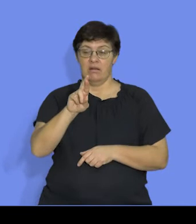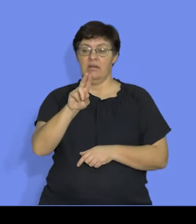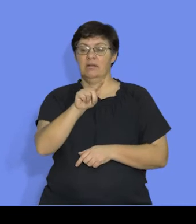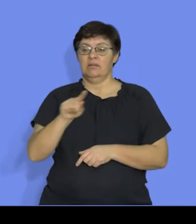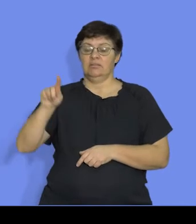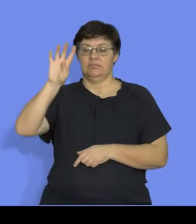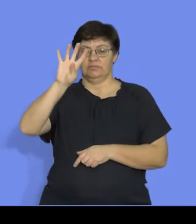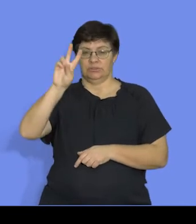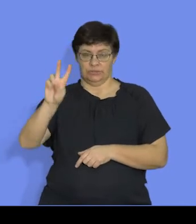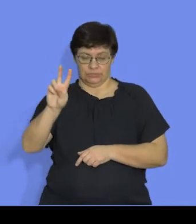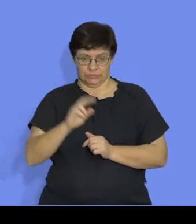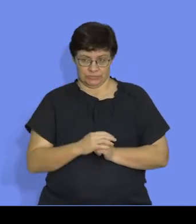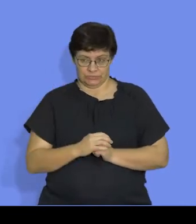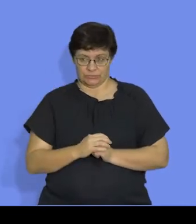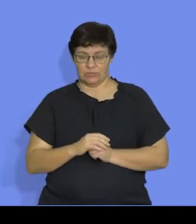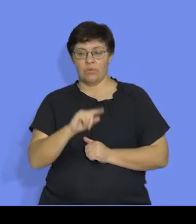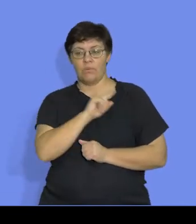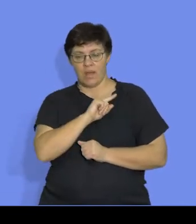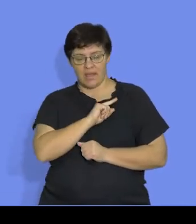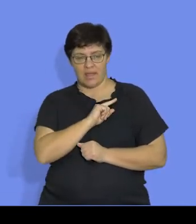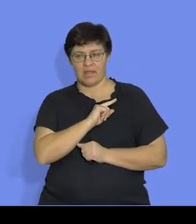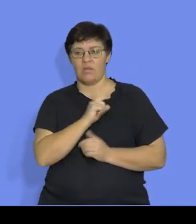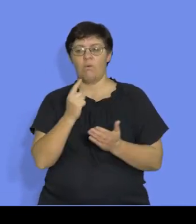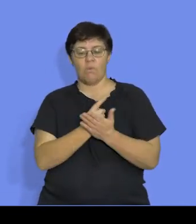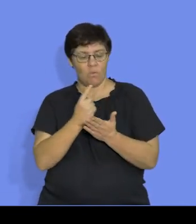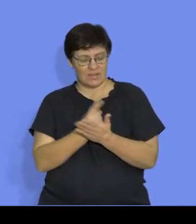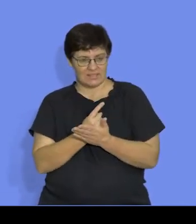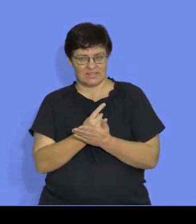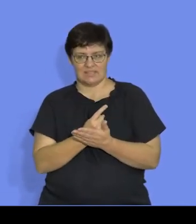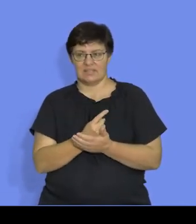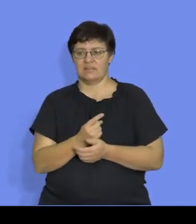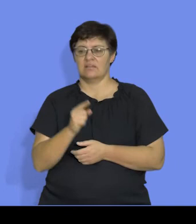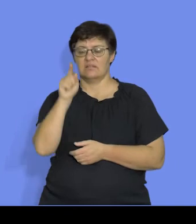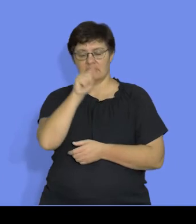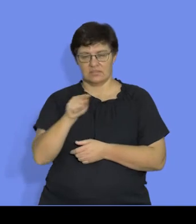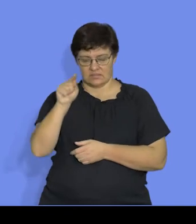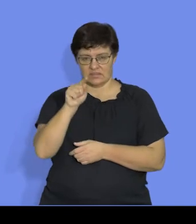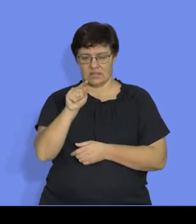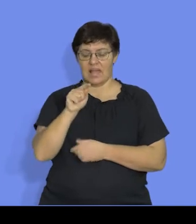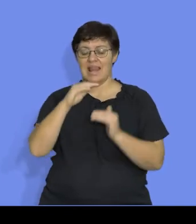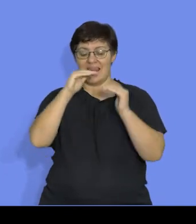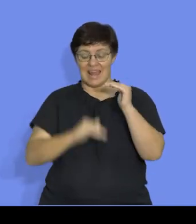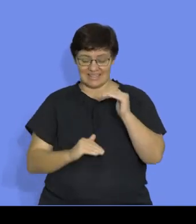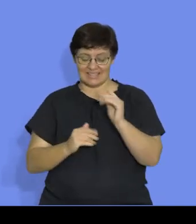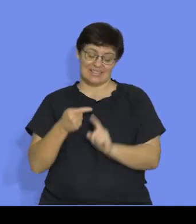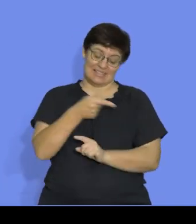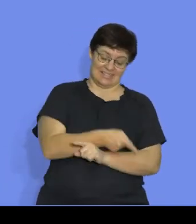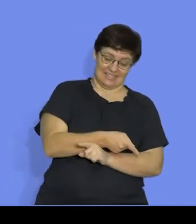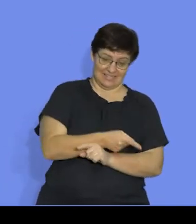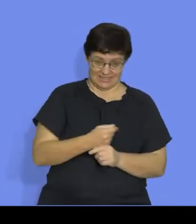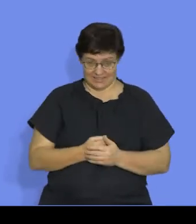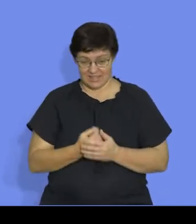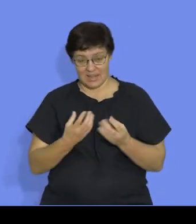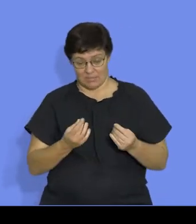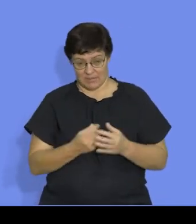of 42 because I always have the power being 1 less than the term